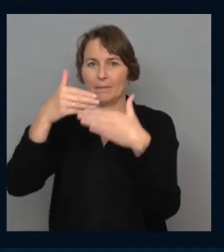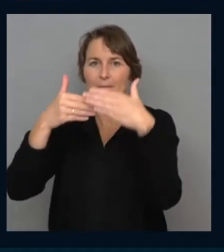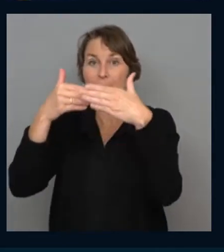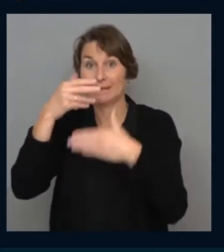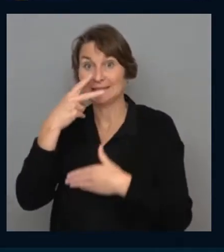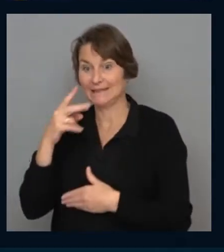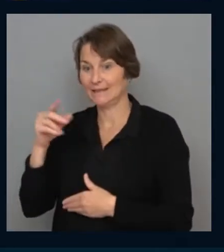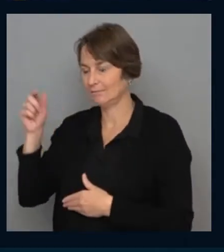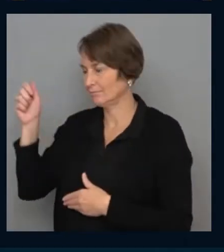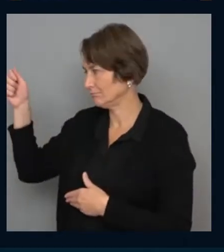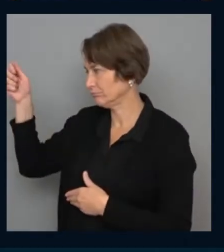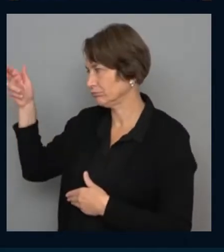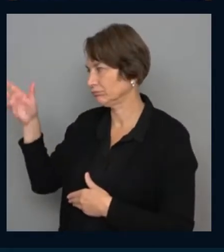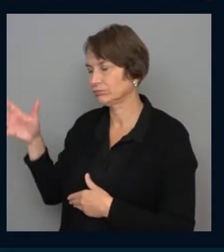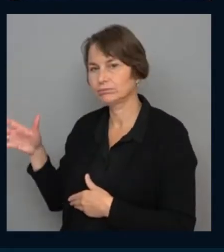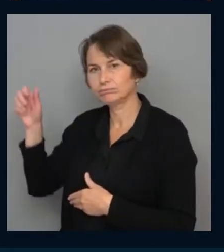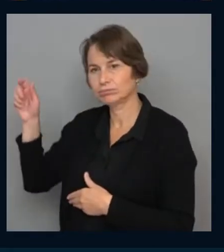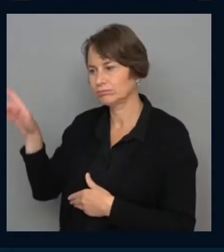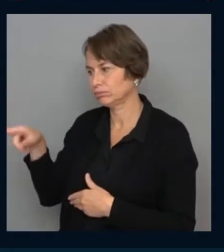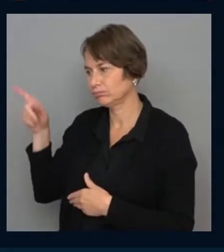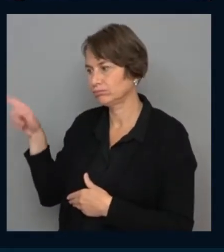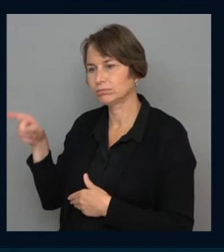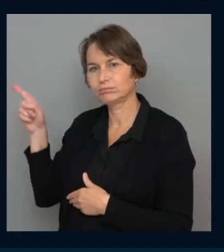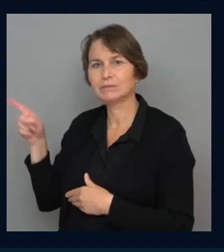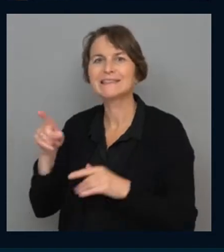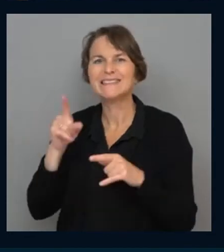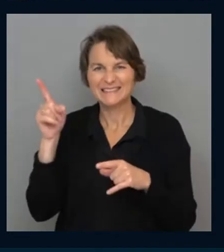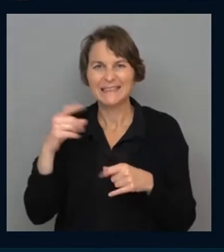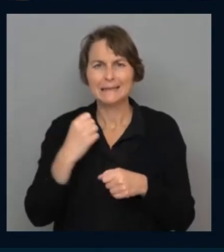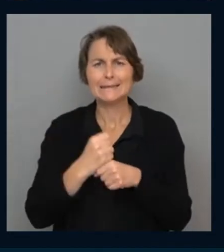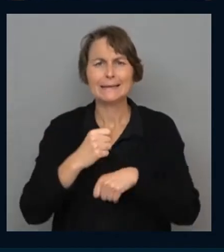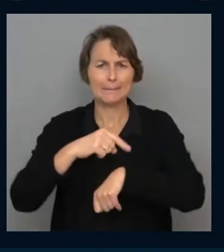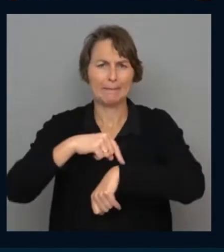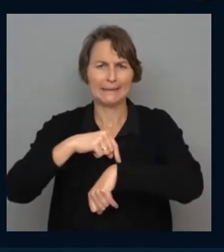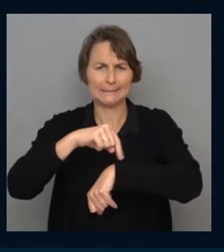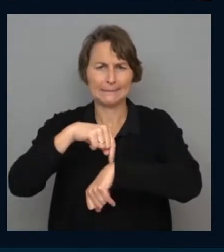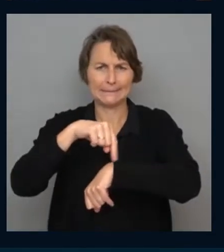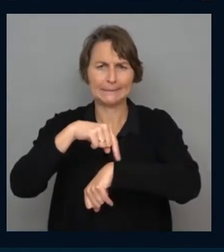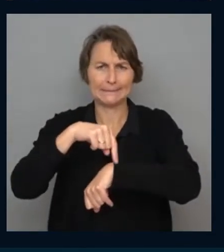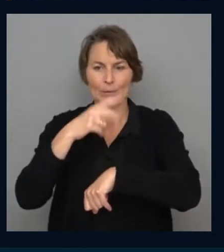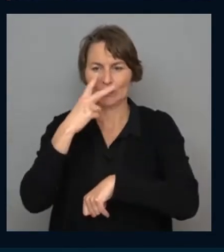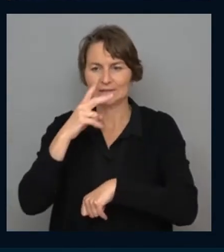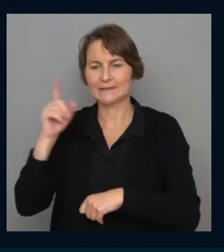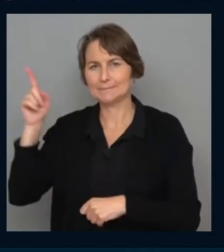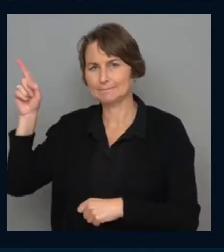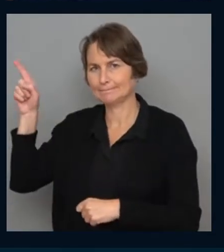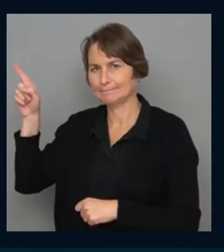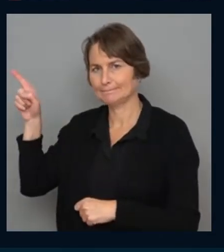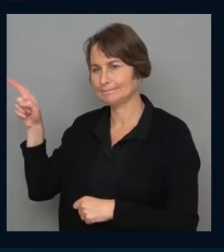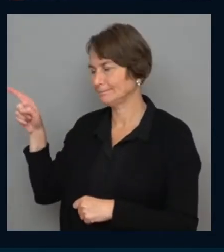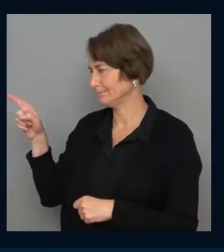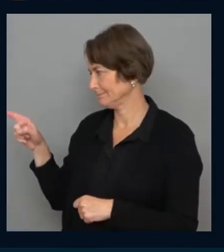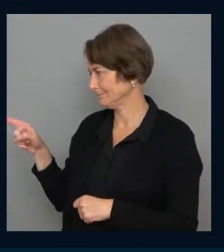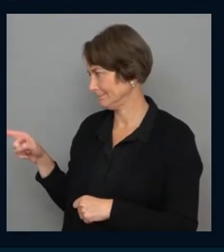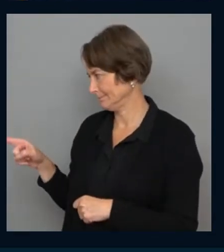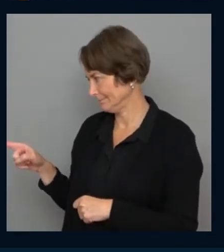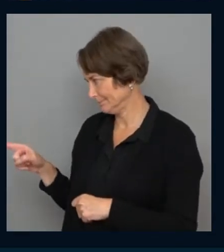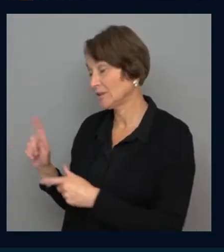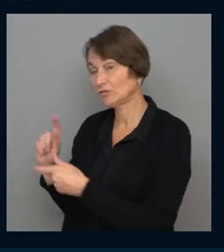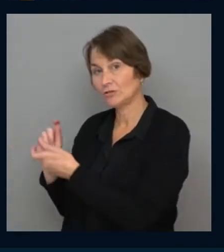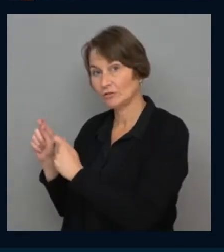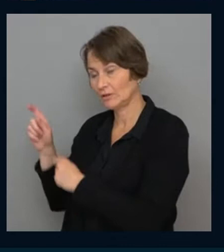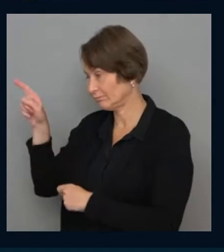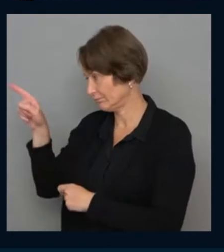I can see the build job. I can see all the tasks, and it'll take a couple minutes to run. It's going to take that code I just made the changes to. It's going to package it